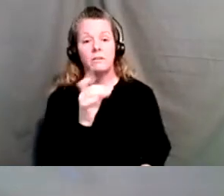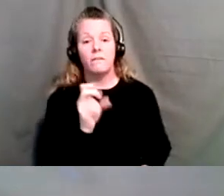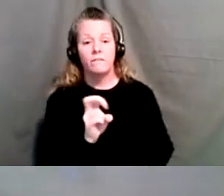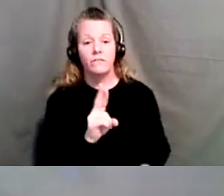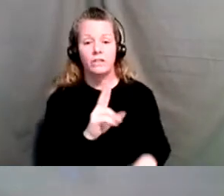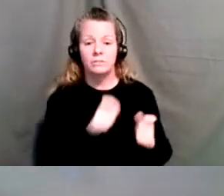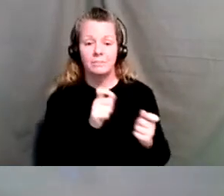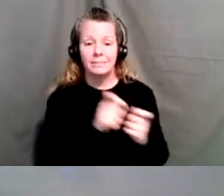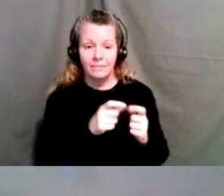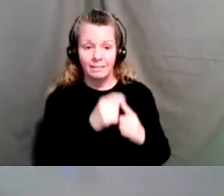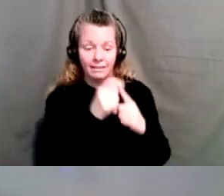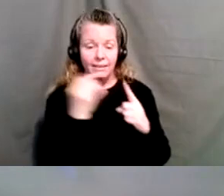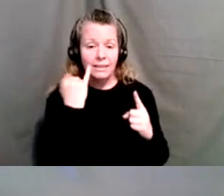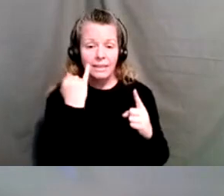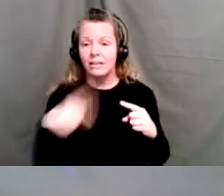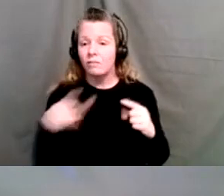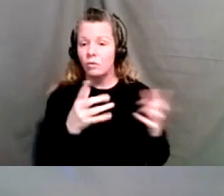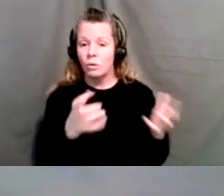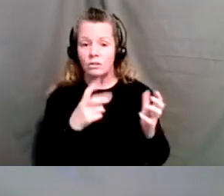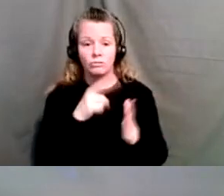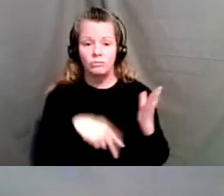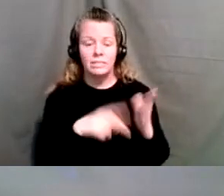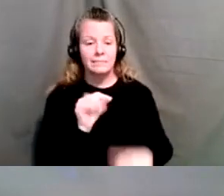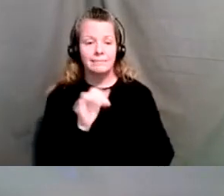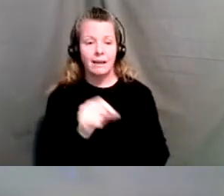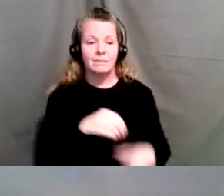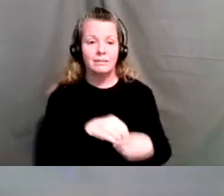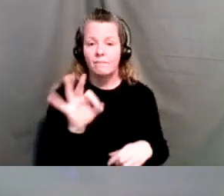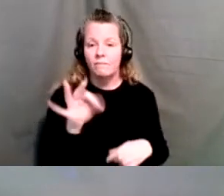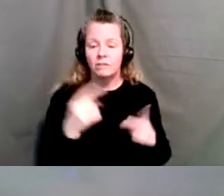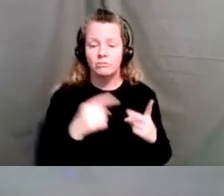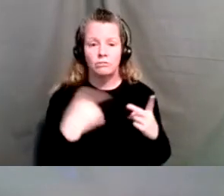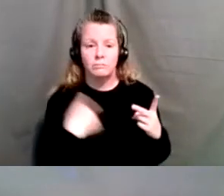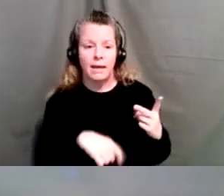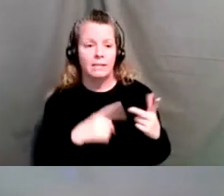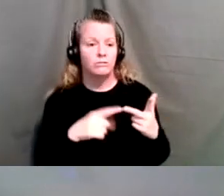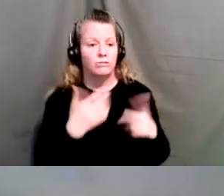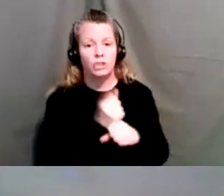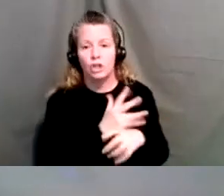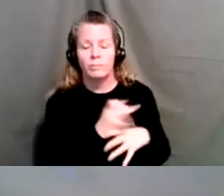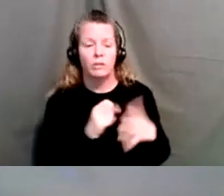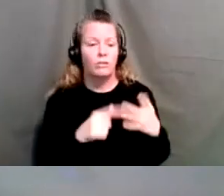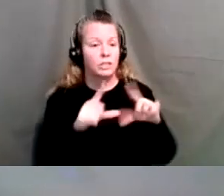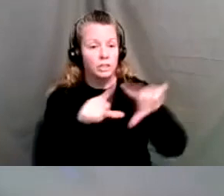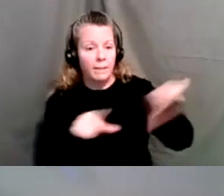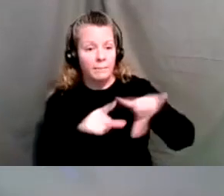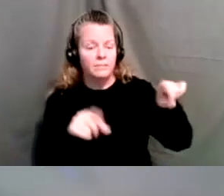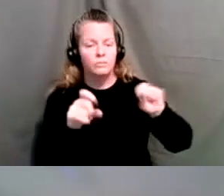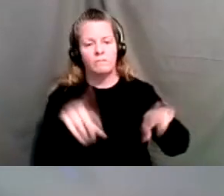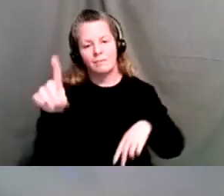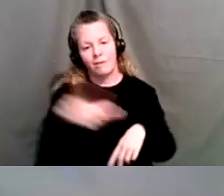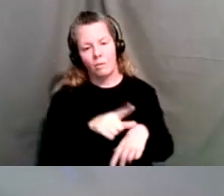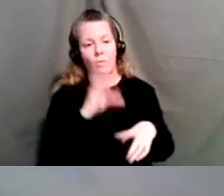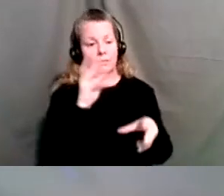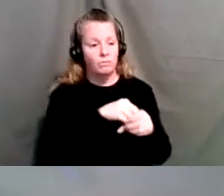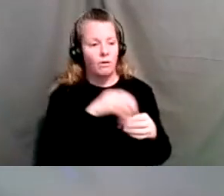you want to read text in French or Spanish or German or Japanese, you have to download and install basically the language